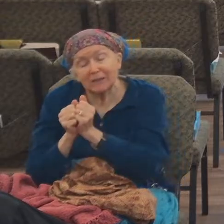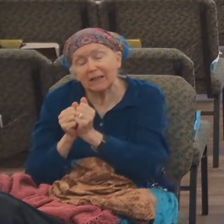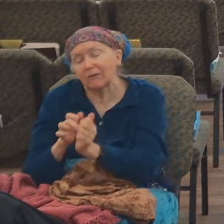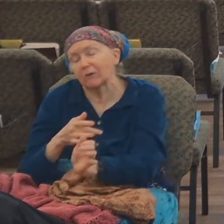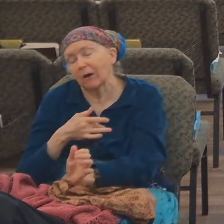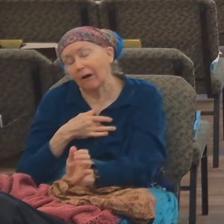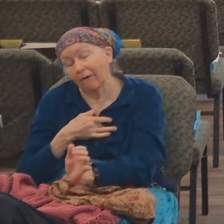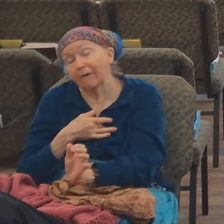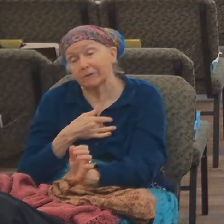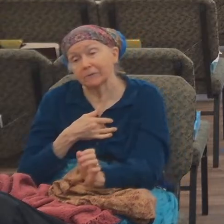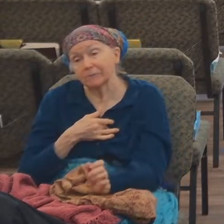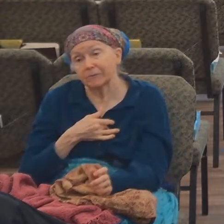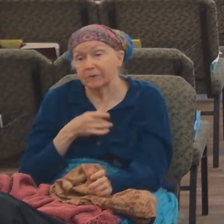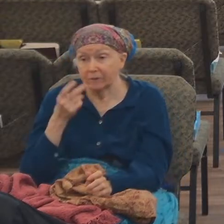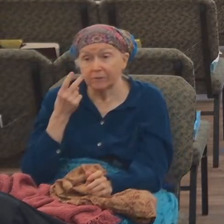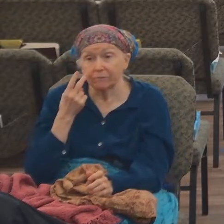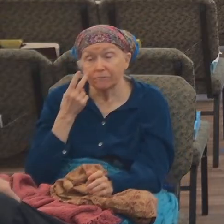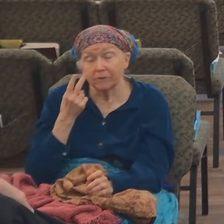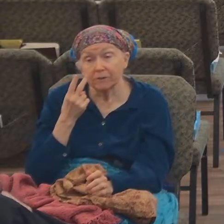Okay.